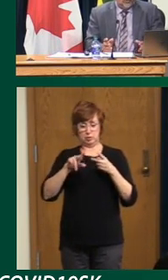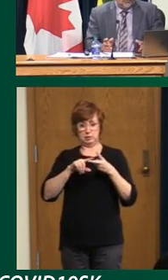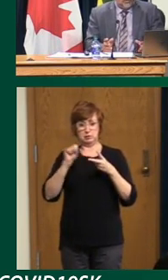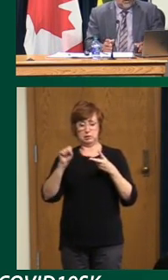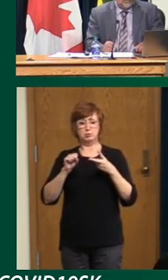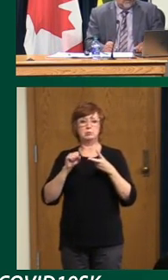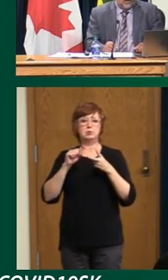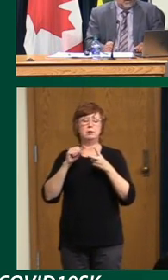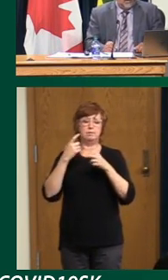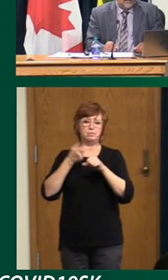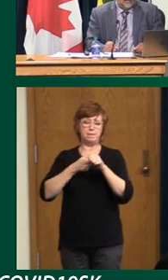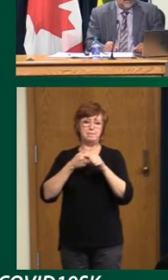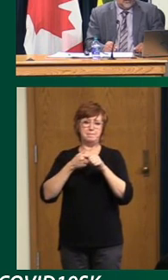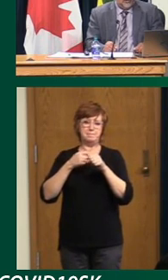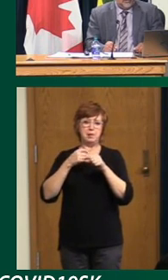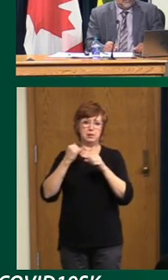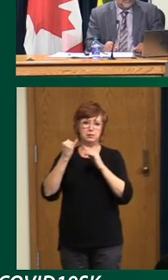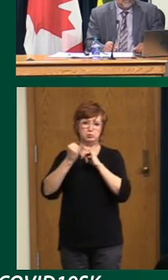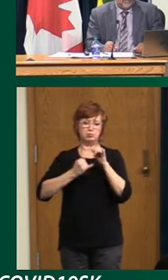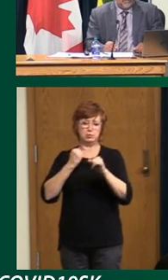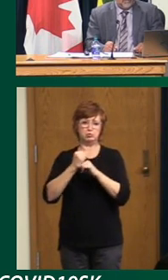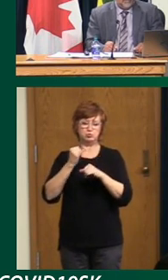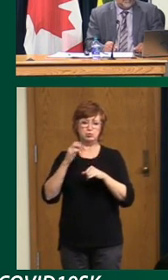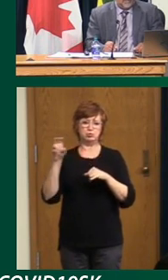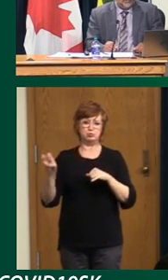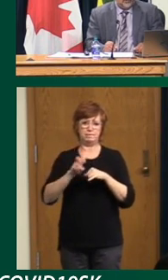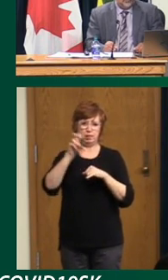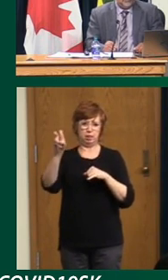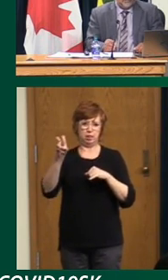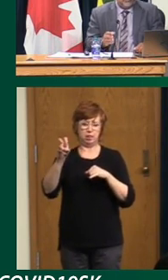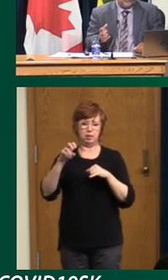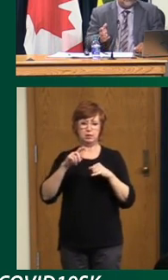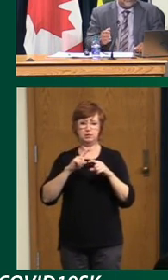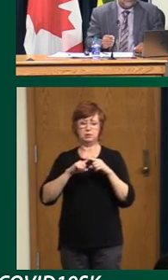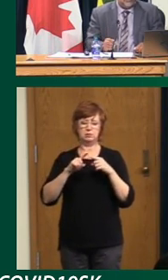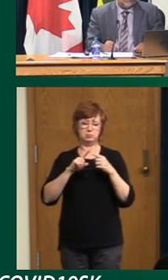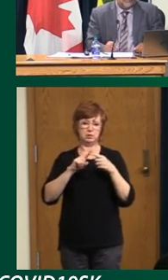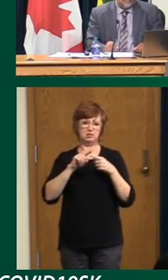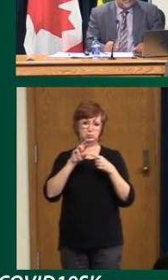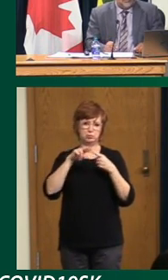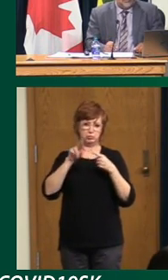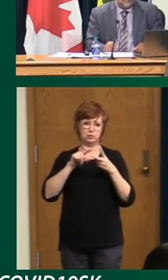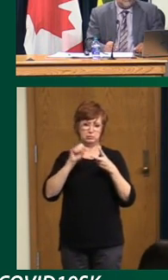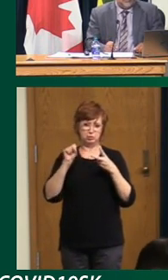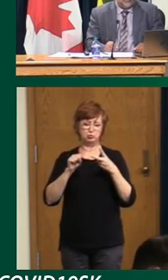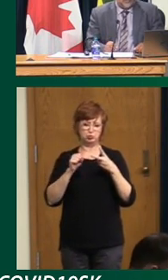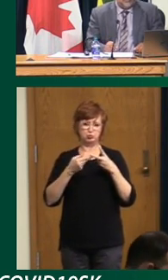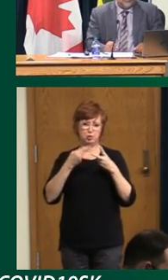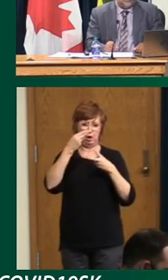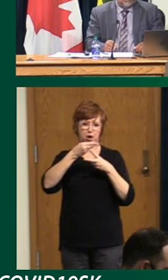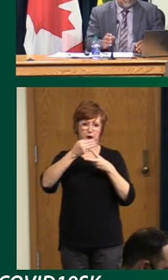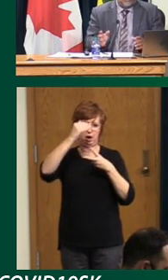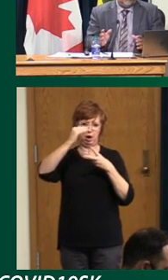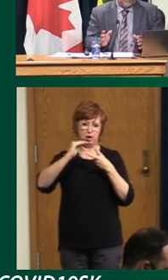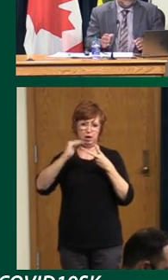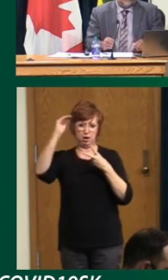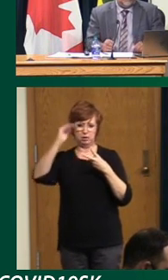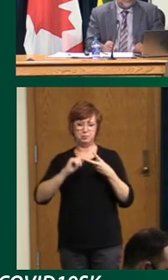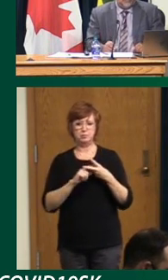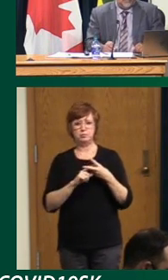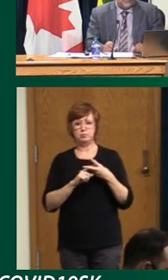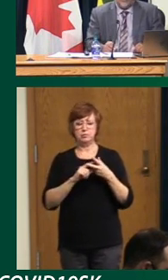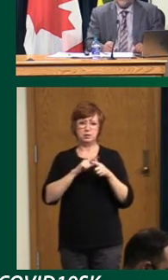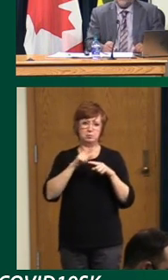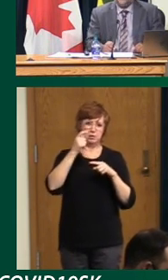increase, more marked in obviously Regina and Saskatoon, and also in the north, and to some extent far north, less marked